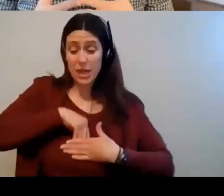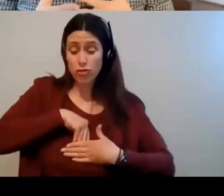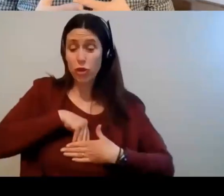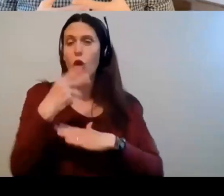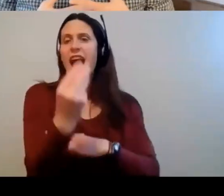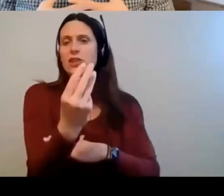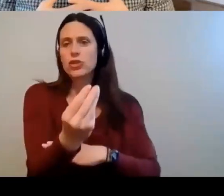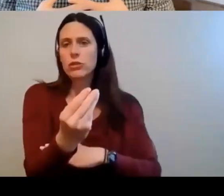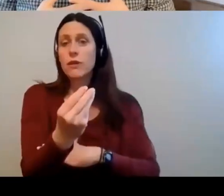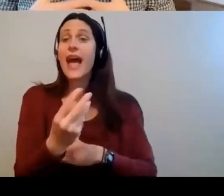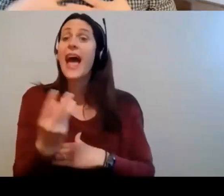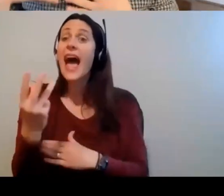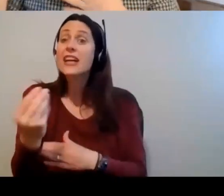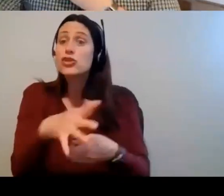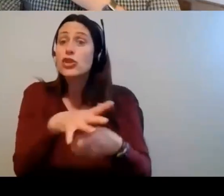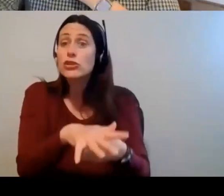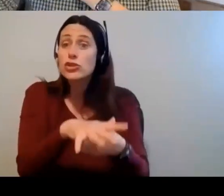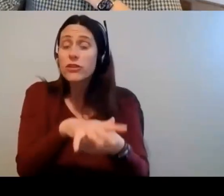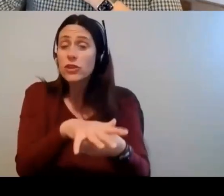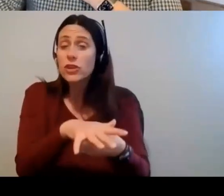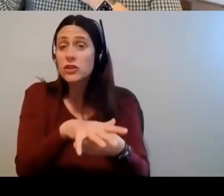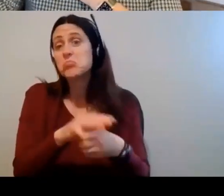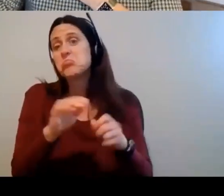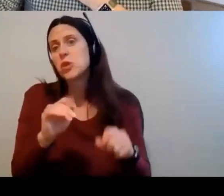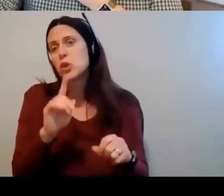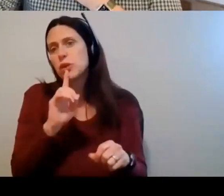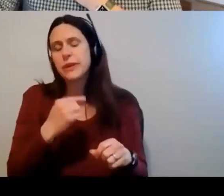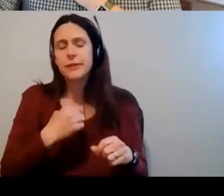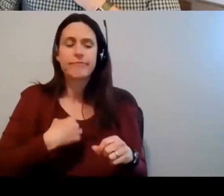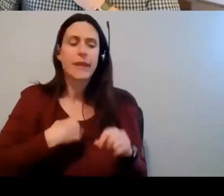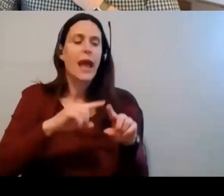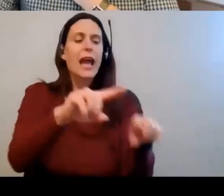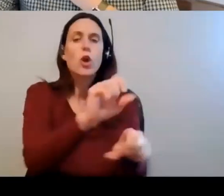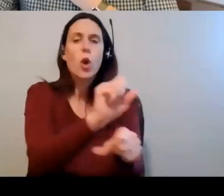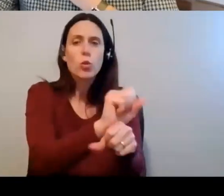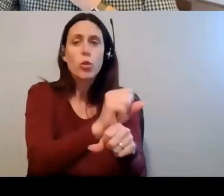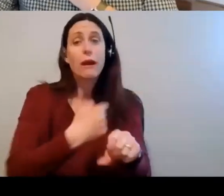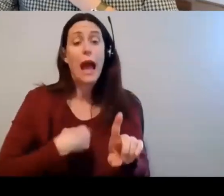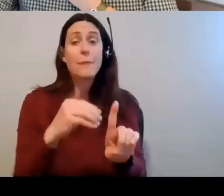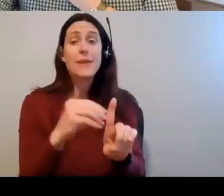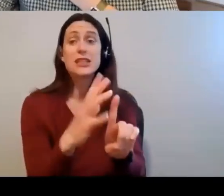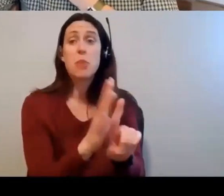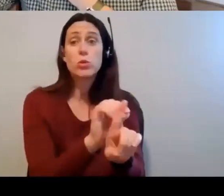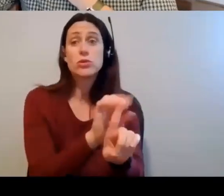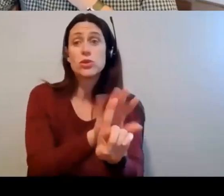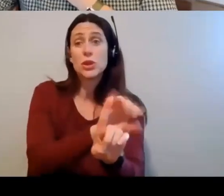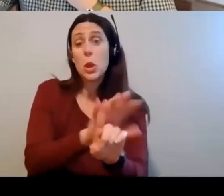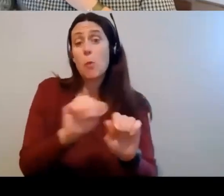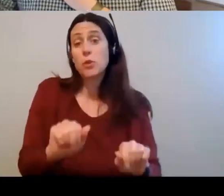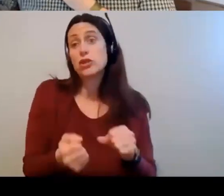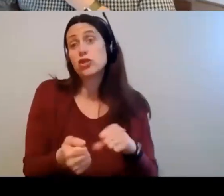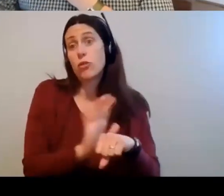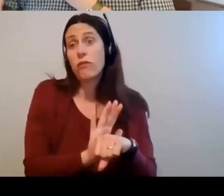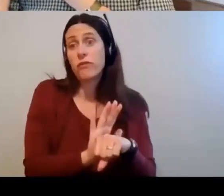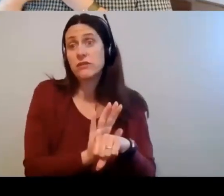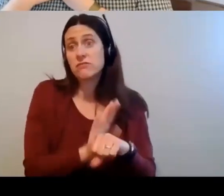So an external stressor right now is I go to work and I'm exposed to potential COVID-19. That's